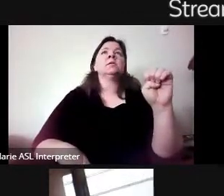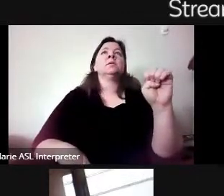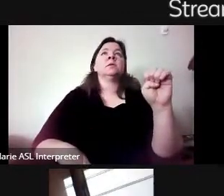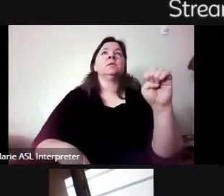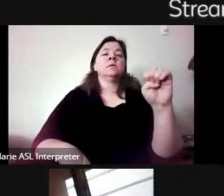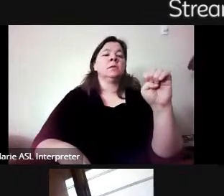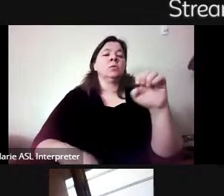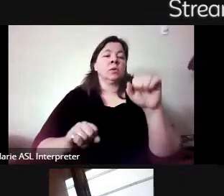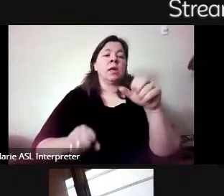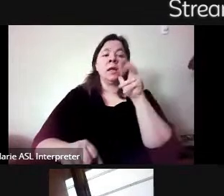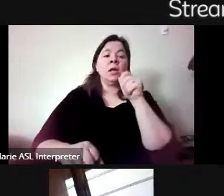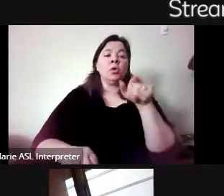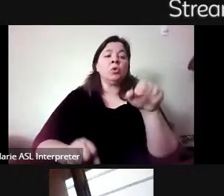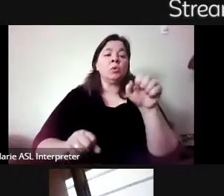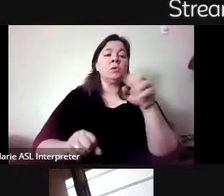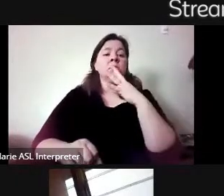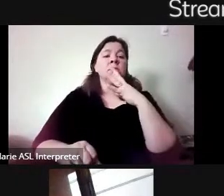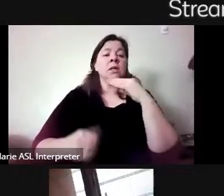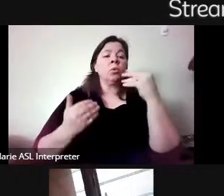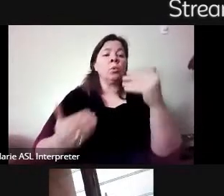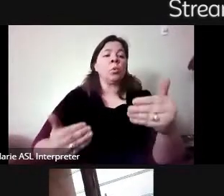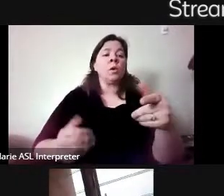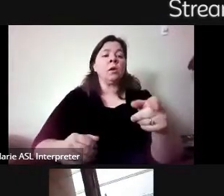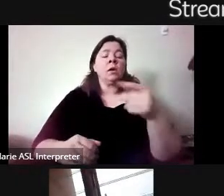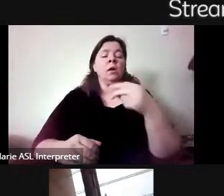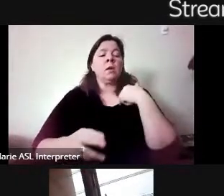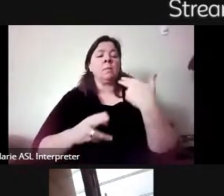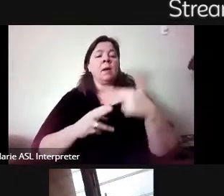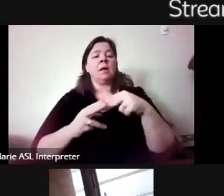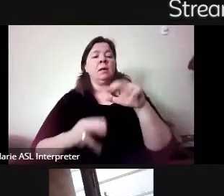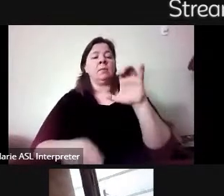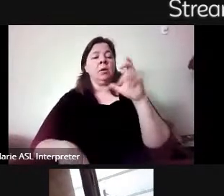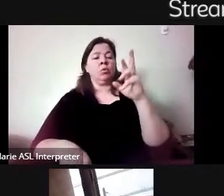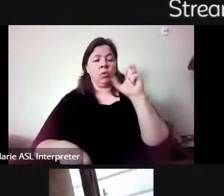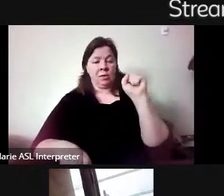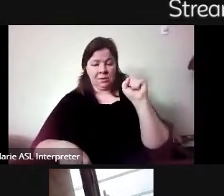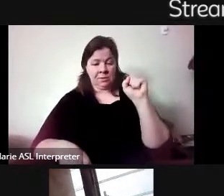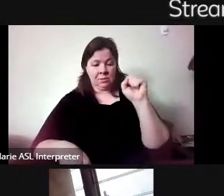Yes, we can hear you. You can speak. Yes, hi, my name is Chris.